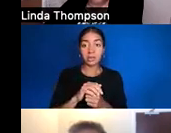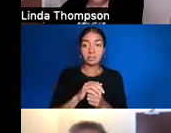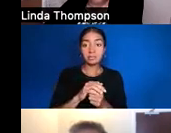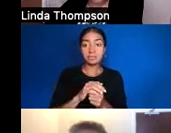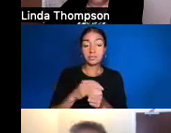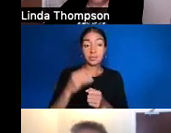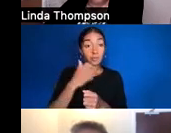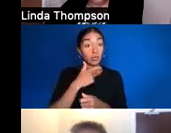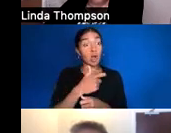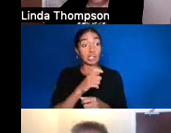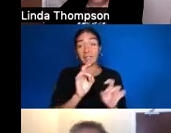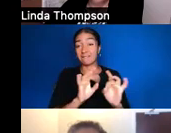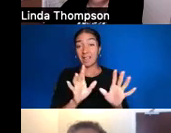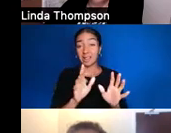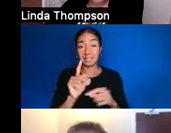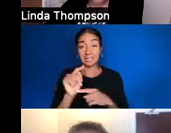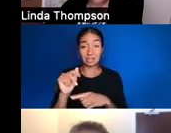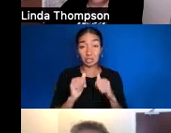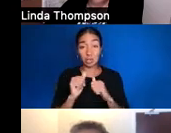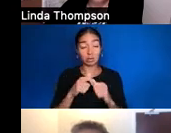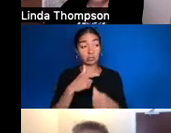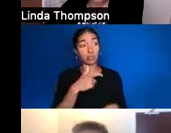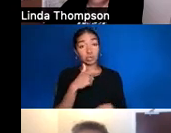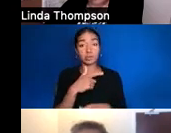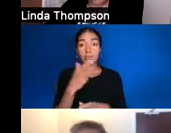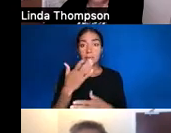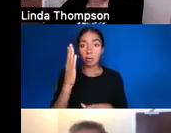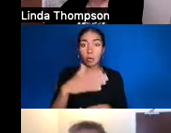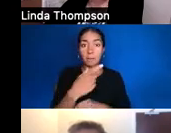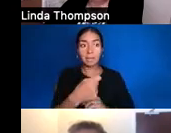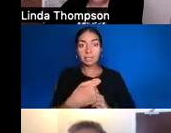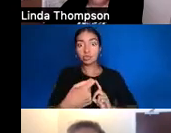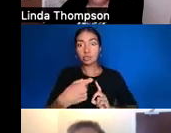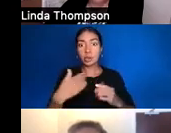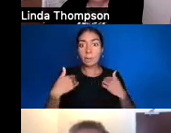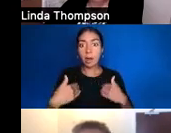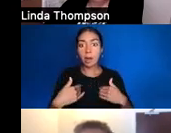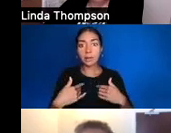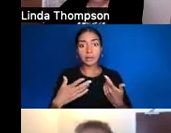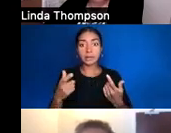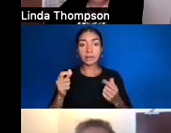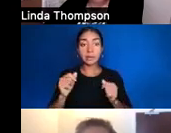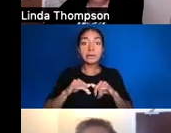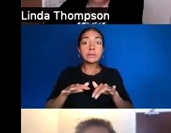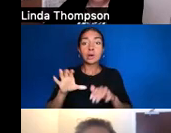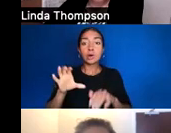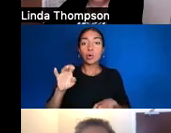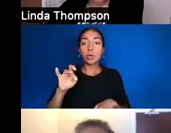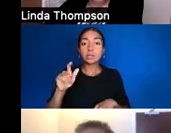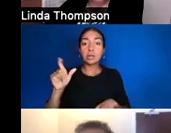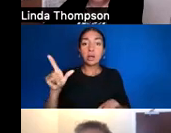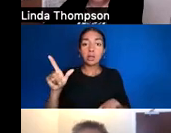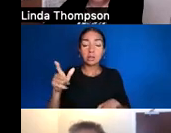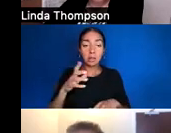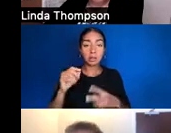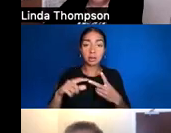violent shows, it can be triggering and you don't even know it's happening. You could be releasing cortisol and adrenaline into your